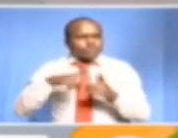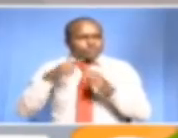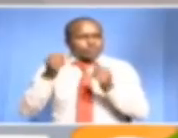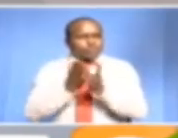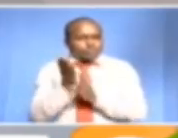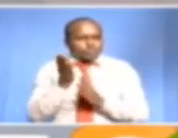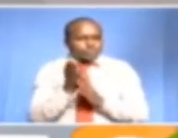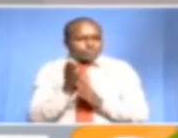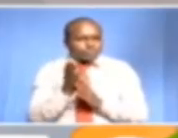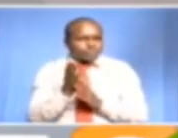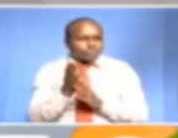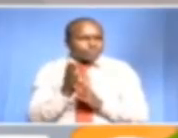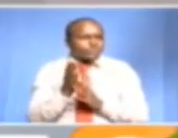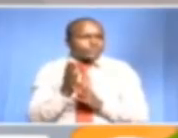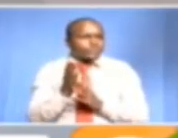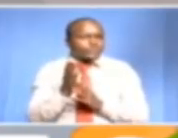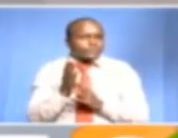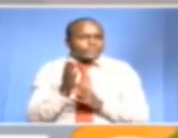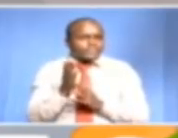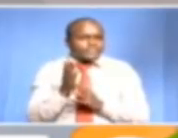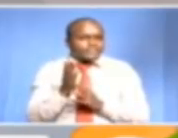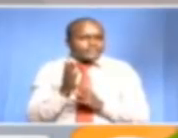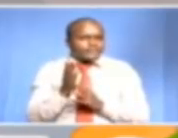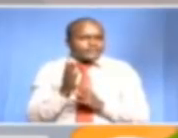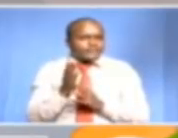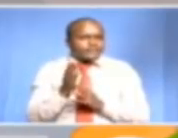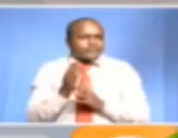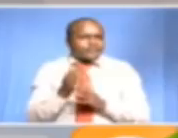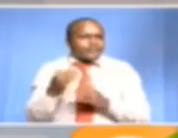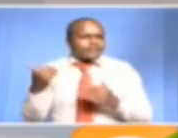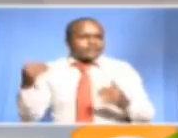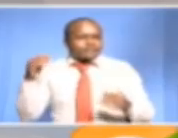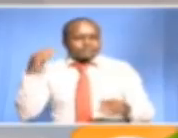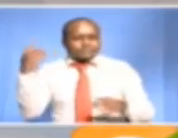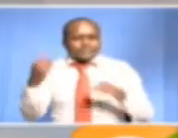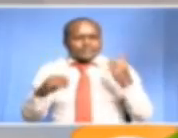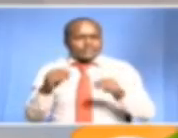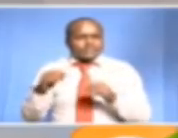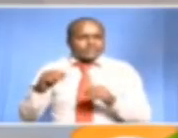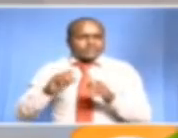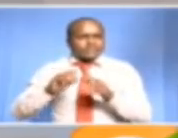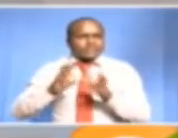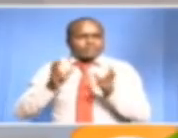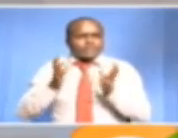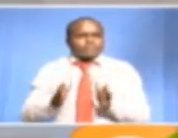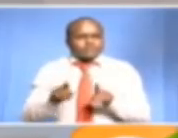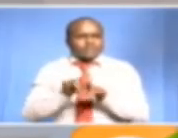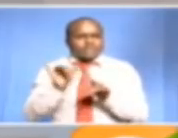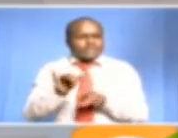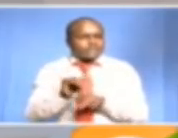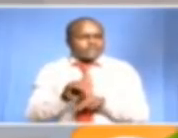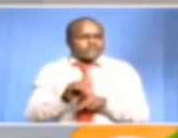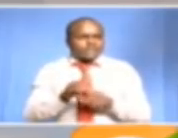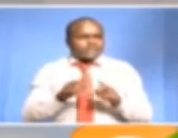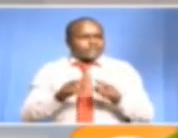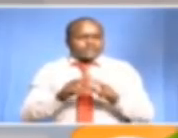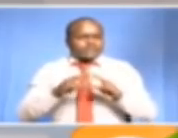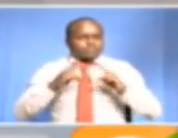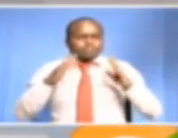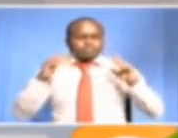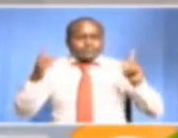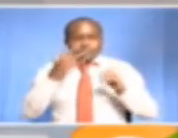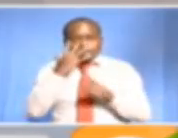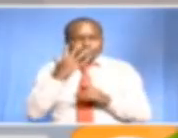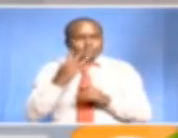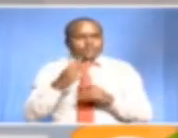So, you know, and really harassing a journalist like that, and it's a shame, Vicky. It is really a shame. And for me,